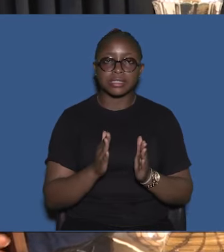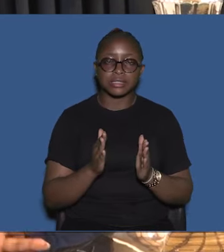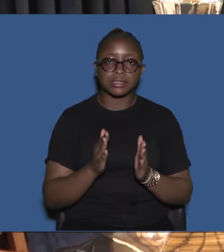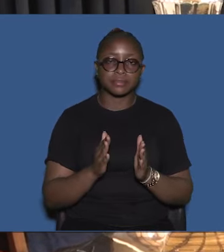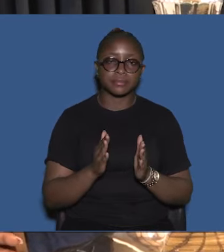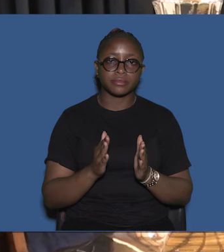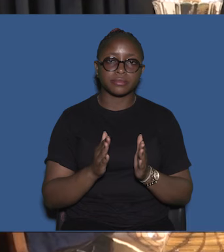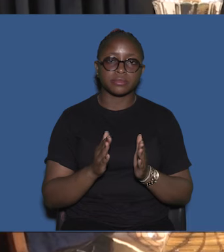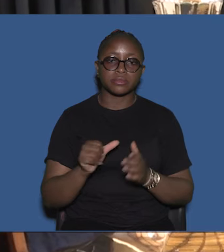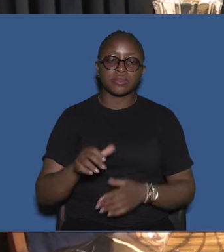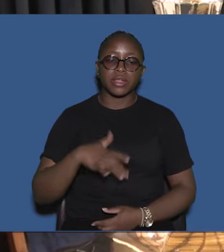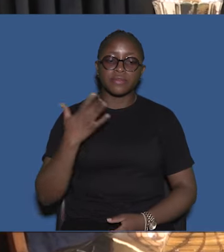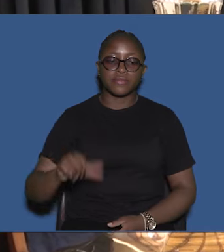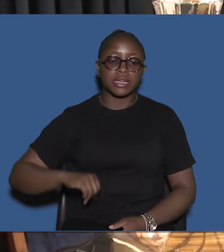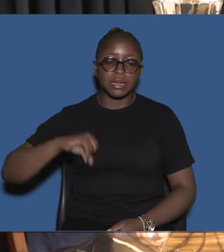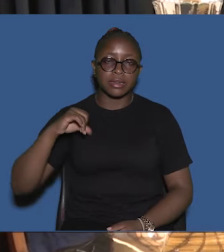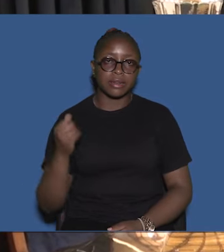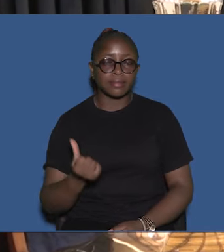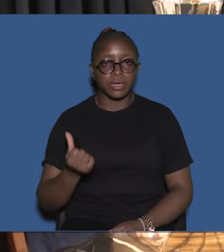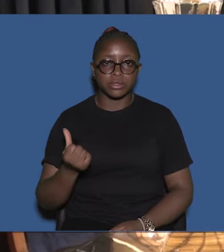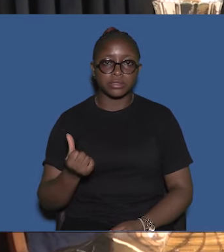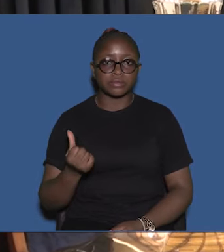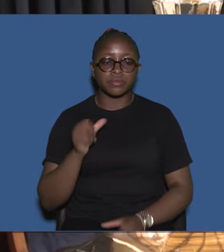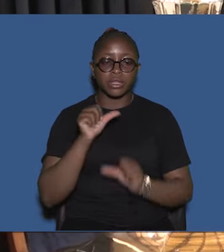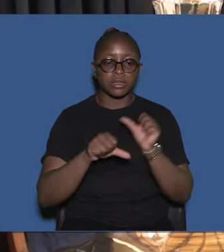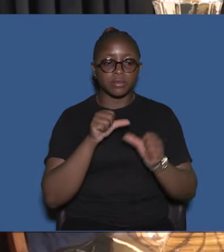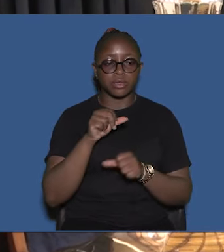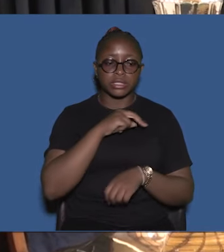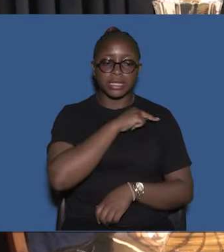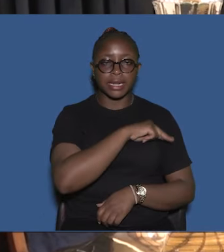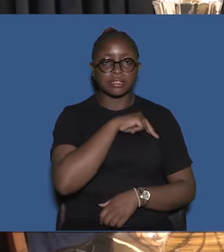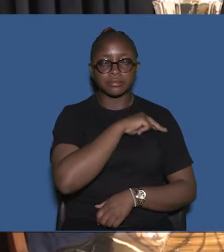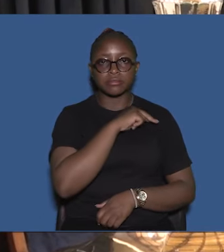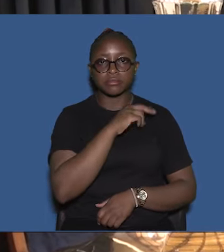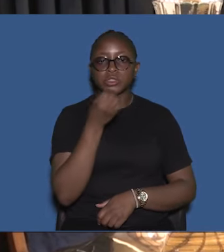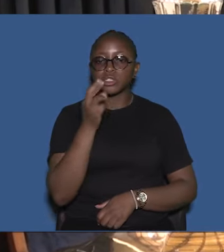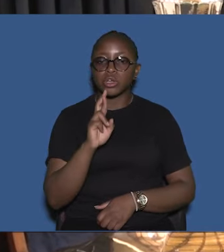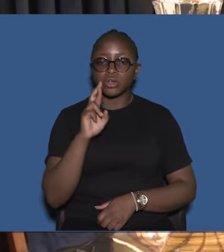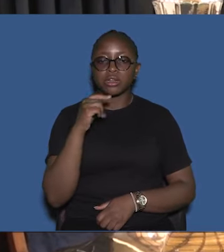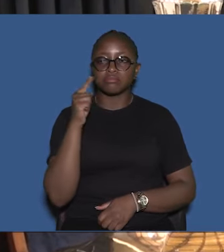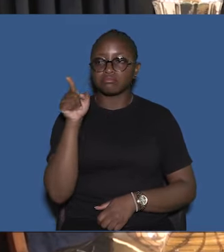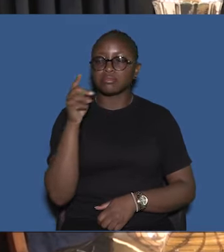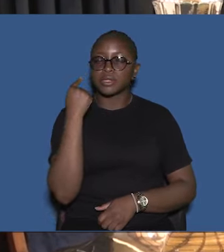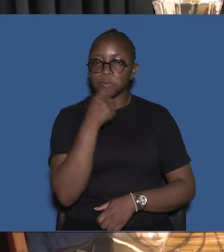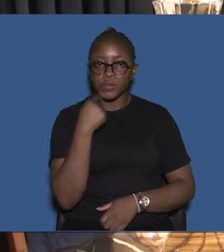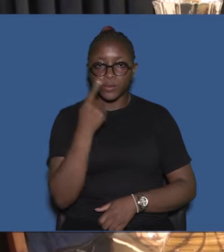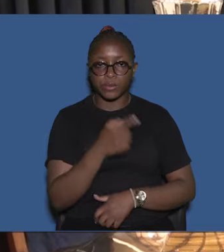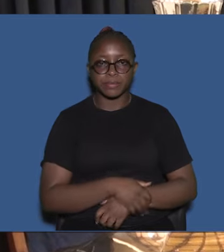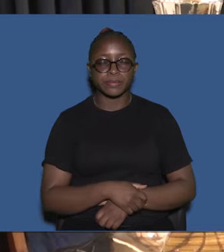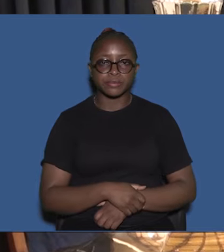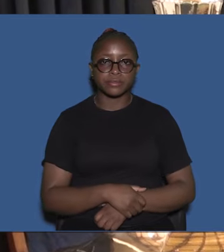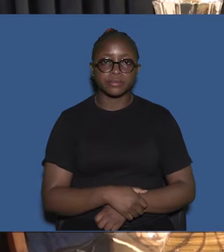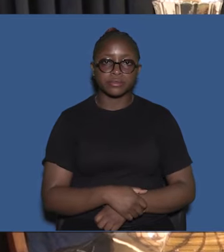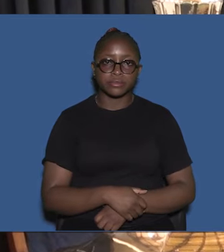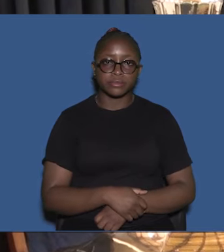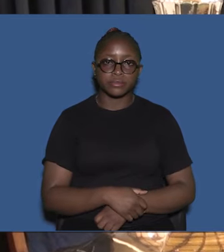were proud of their nationality or of who they were, that, and